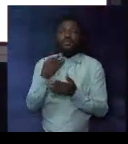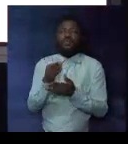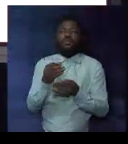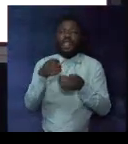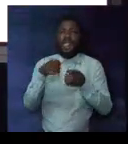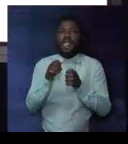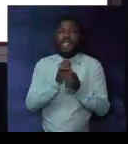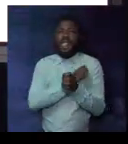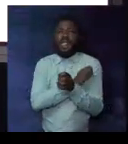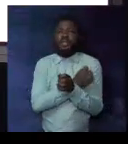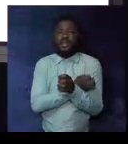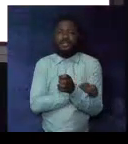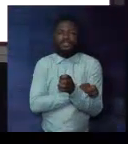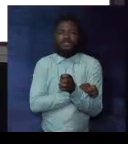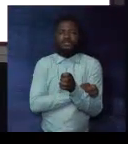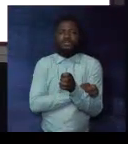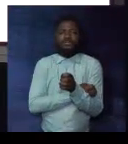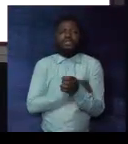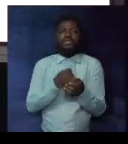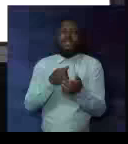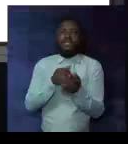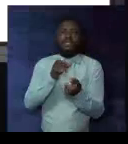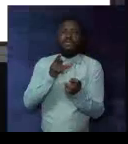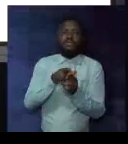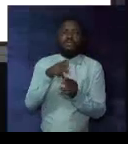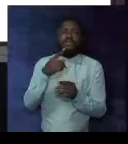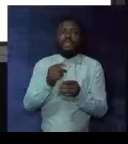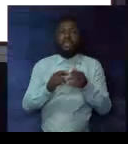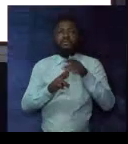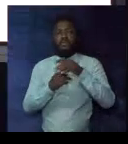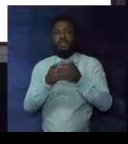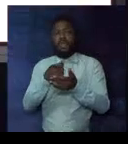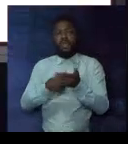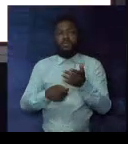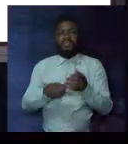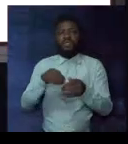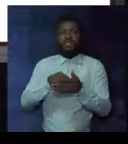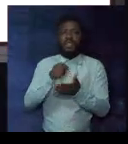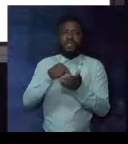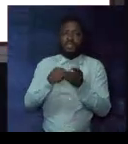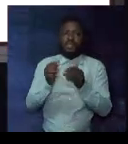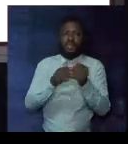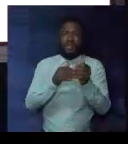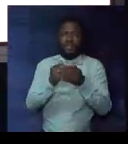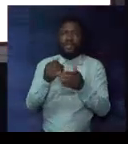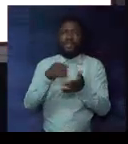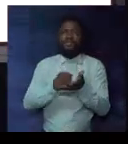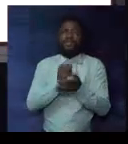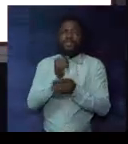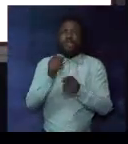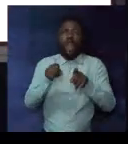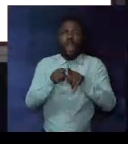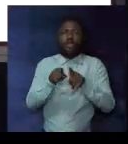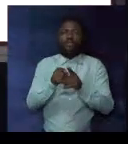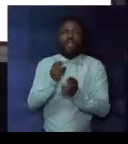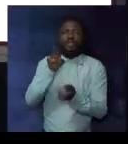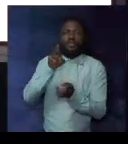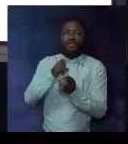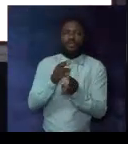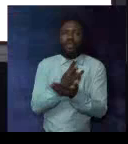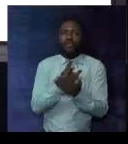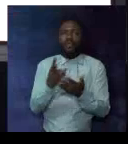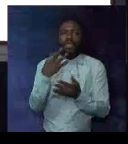of energy. That's another importance of maintenance. It reduces repair costs. In this case, it